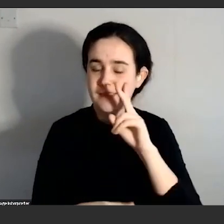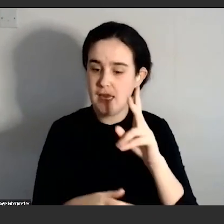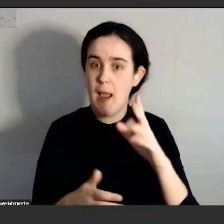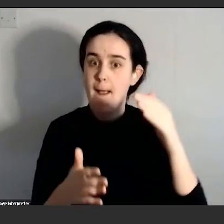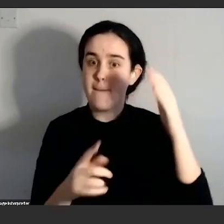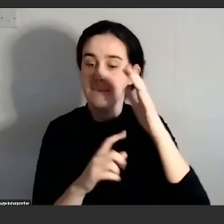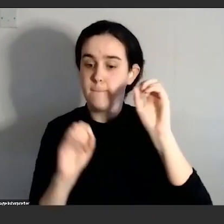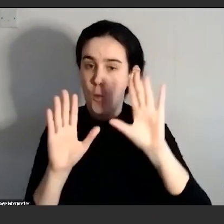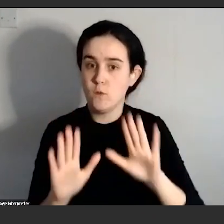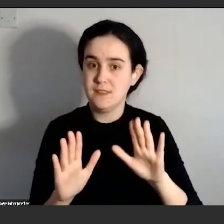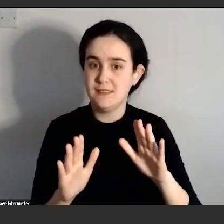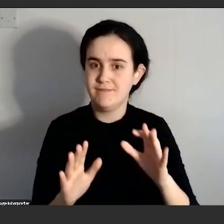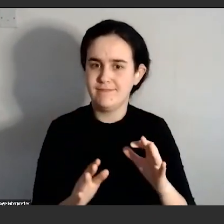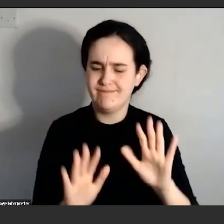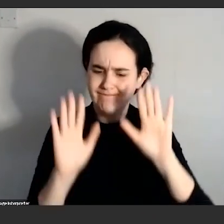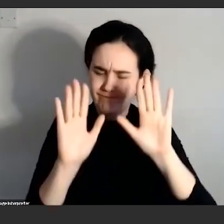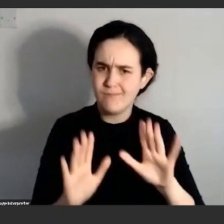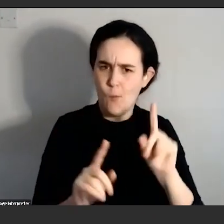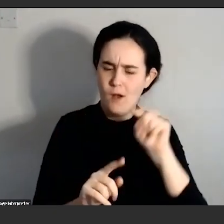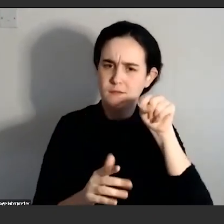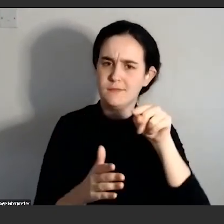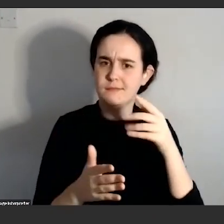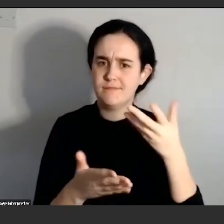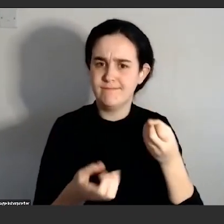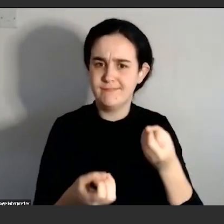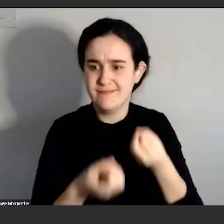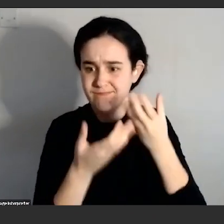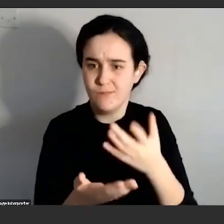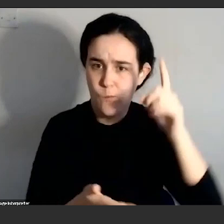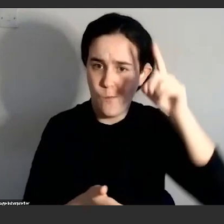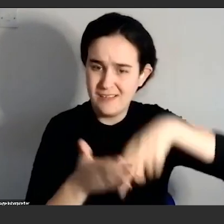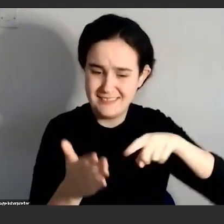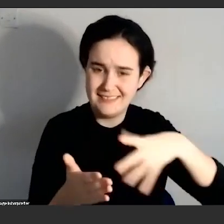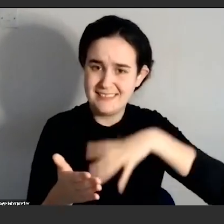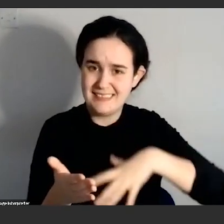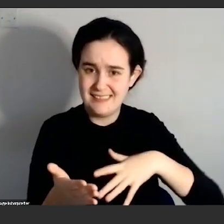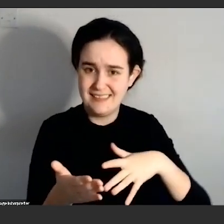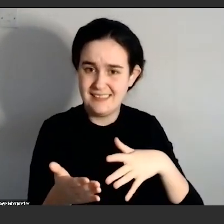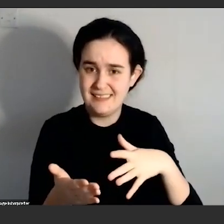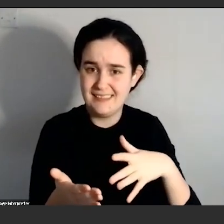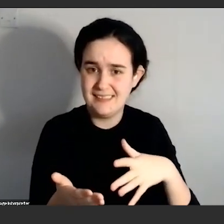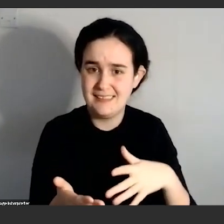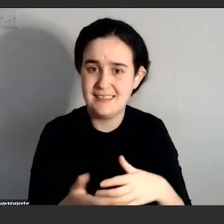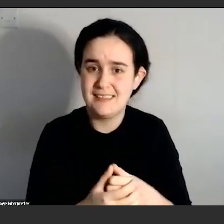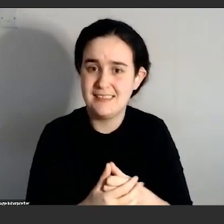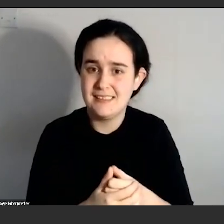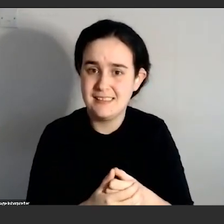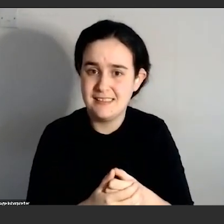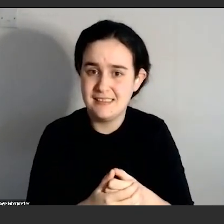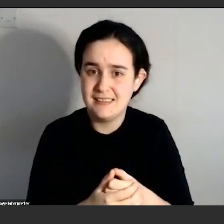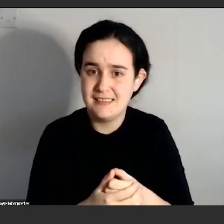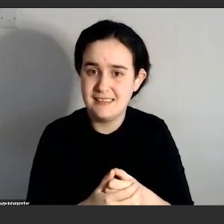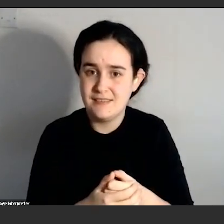aligning with civil society, with our NCD Alliance in Ghana, we know them quite well. They invite us to our programs. We invite them to our